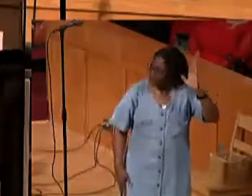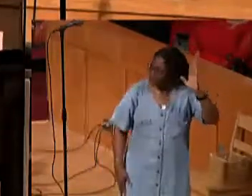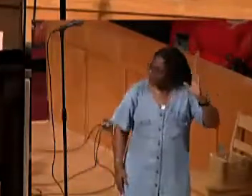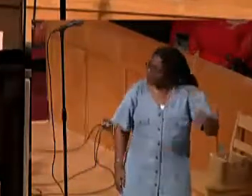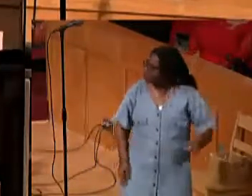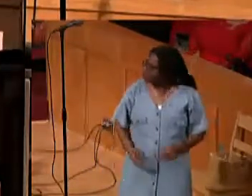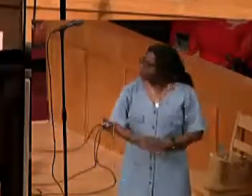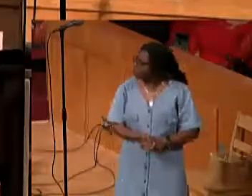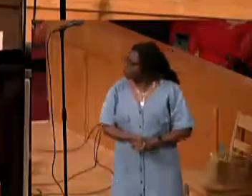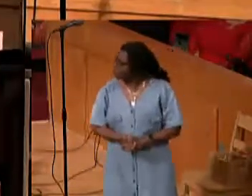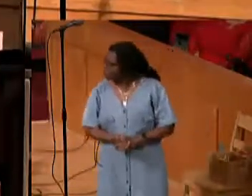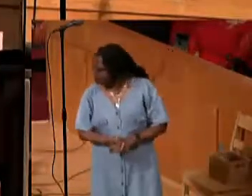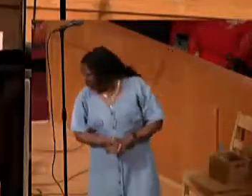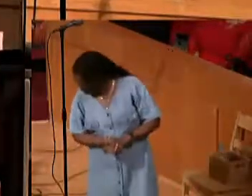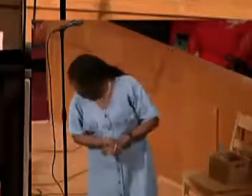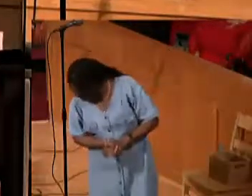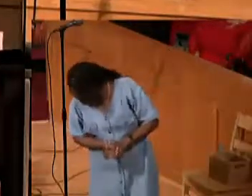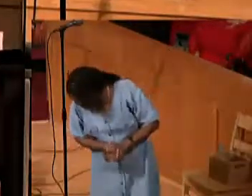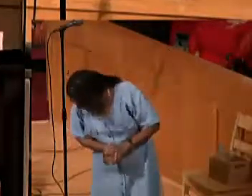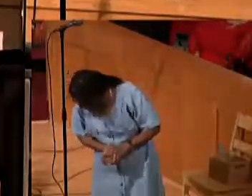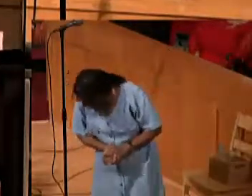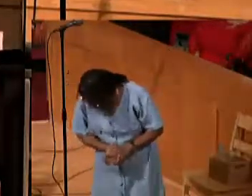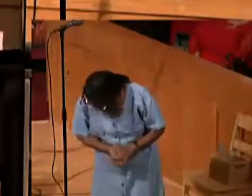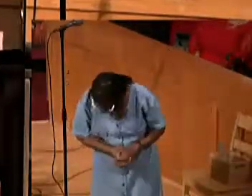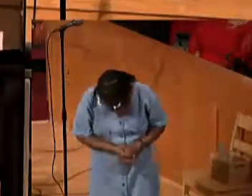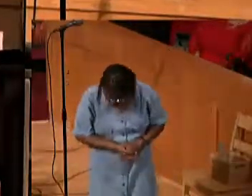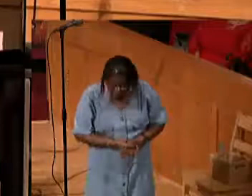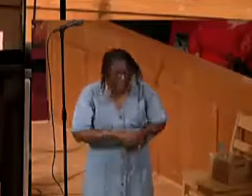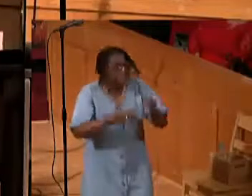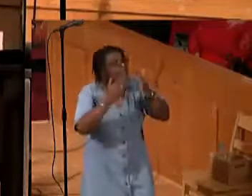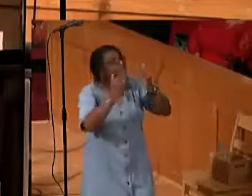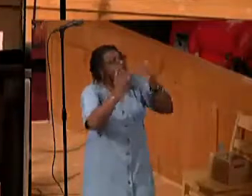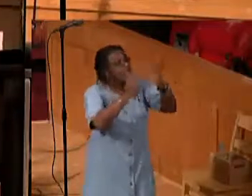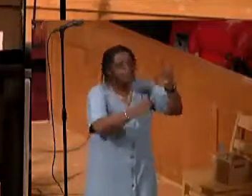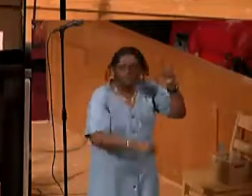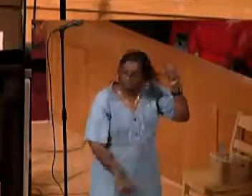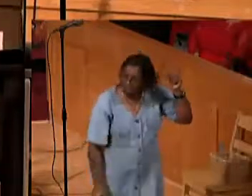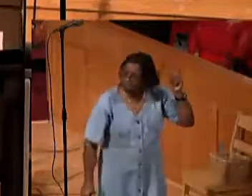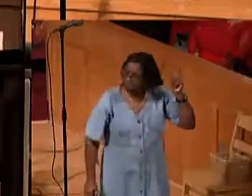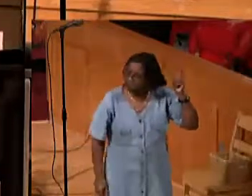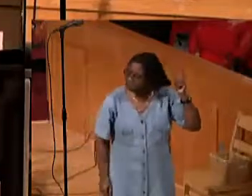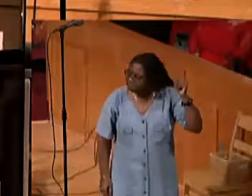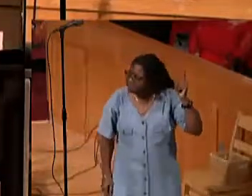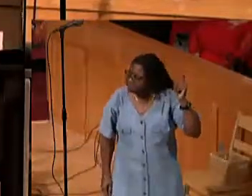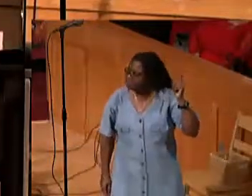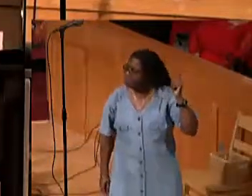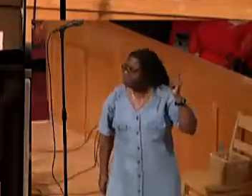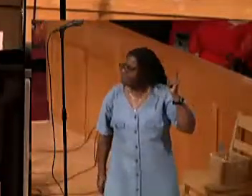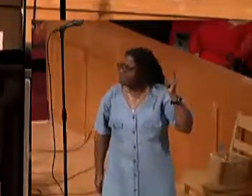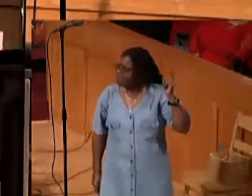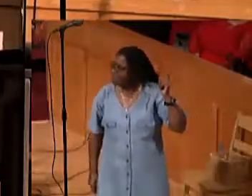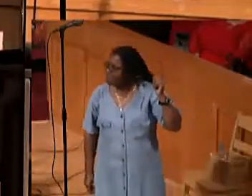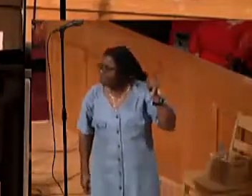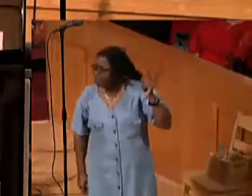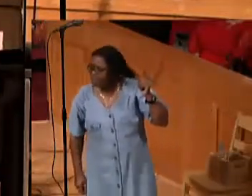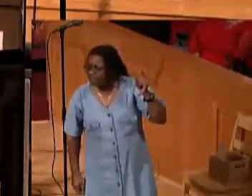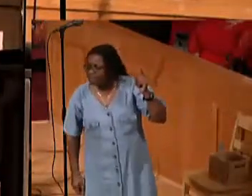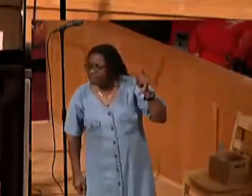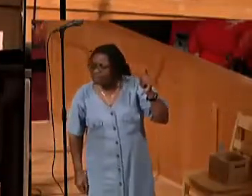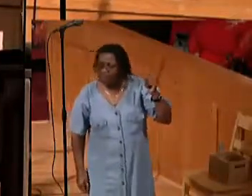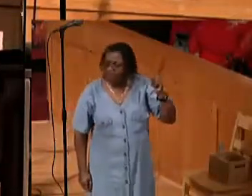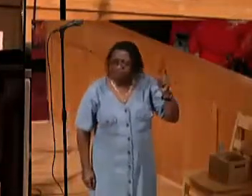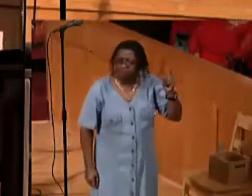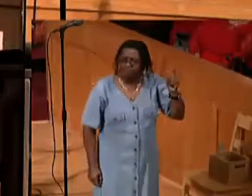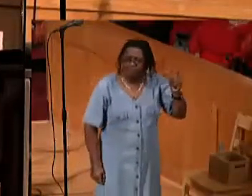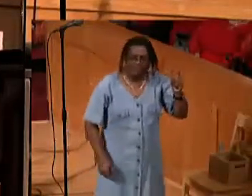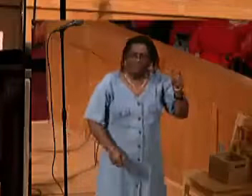Thank you. I can't thank him enough.